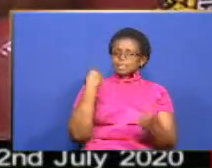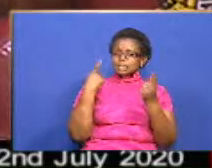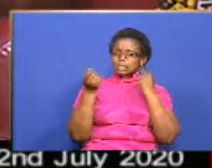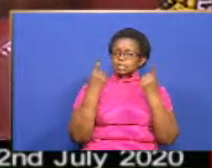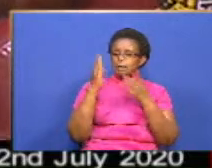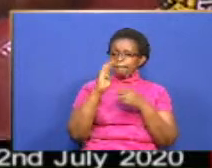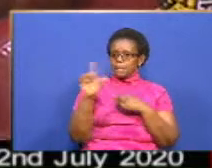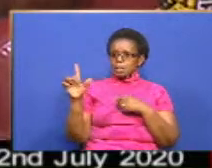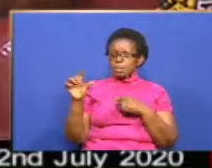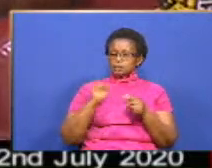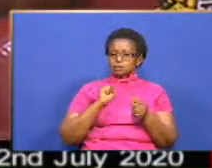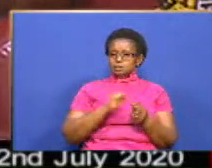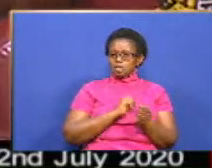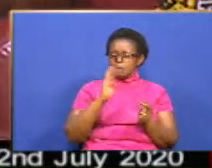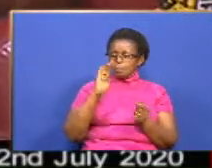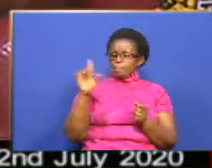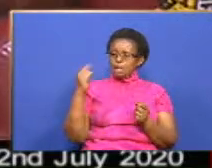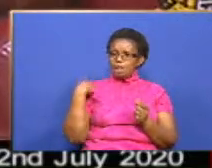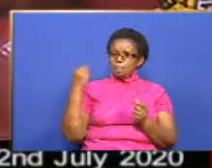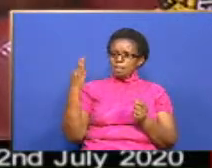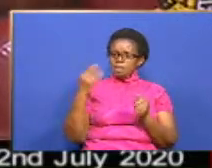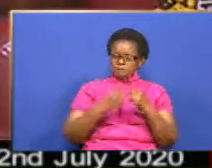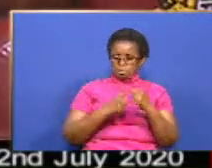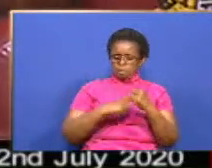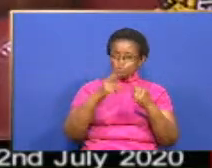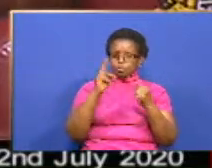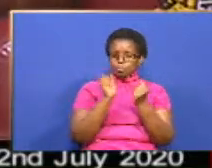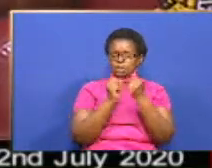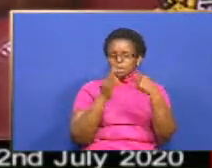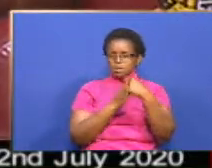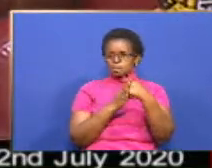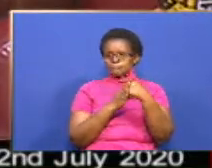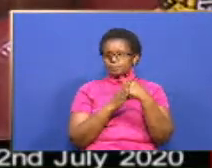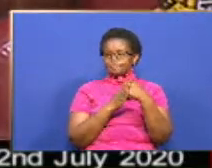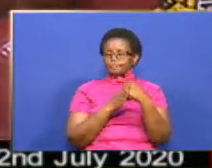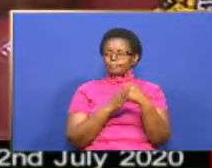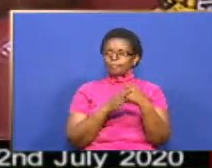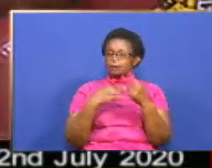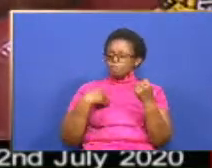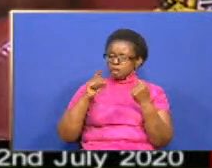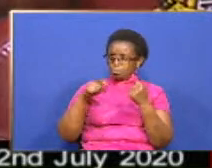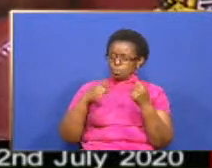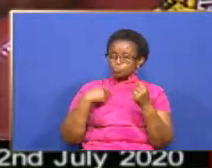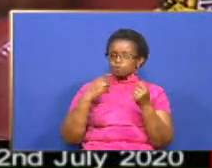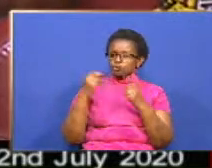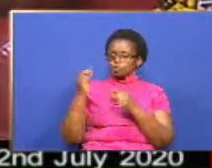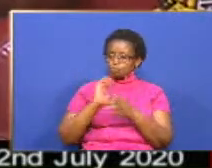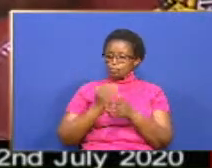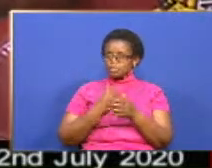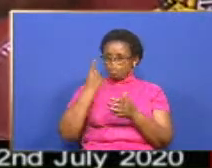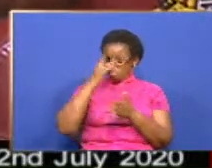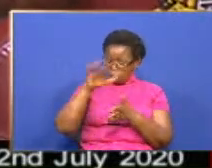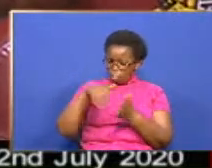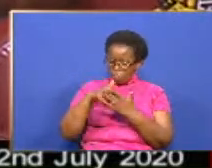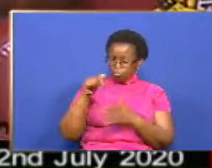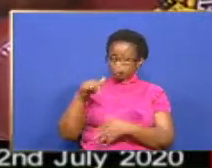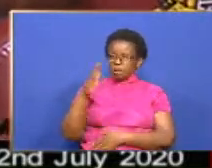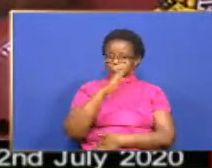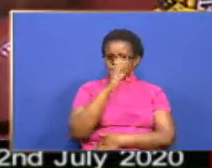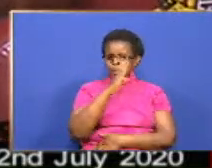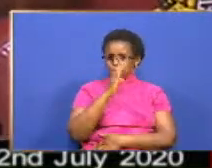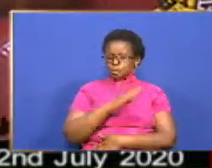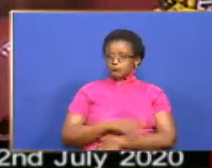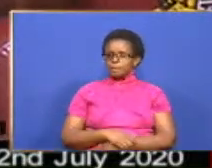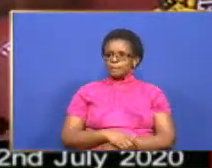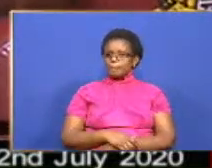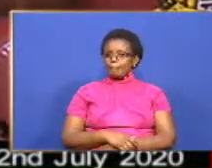Senate bill number 36 of 2018, which was supposed to go to the Committee of the Whole House this afternoon. Honorable Speaker,